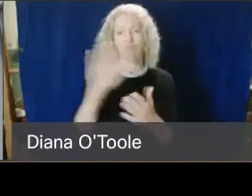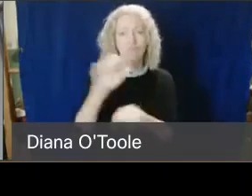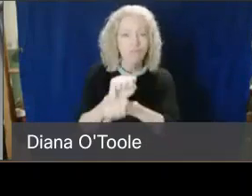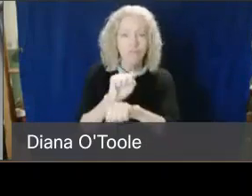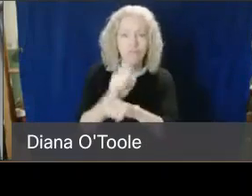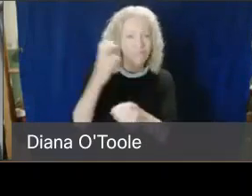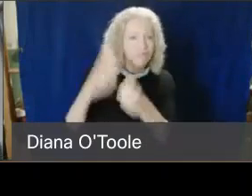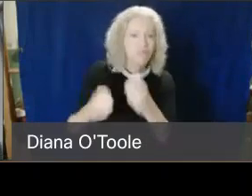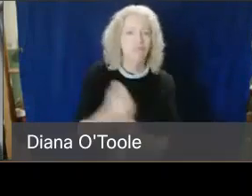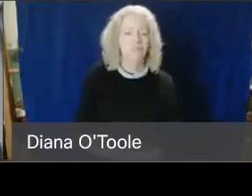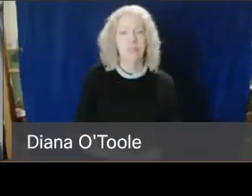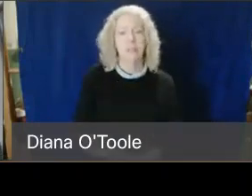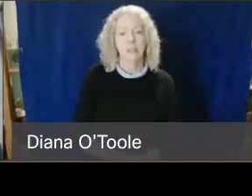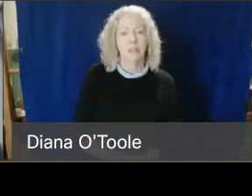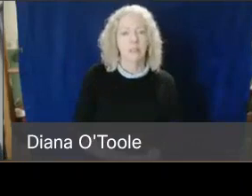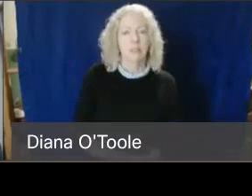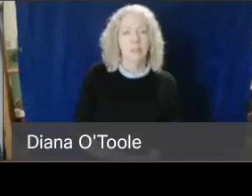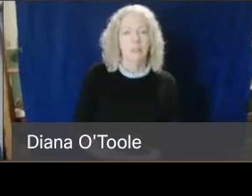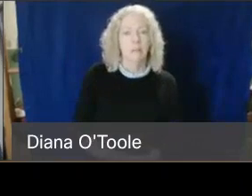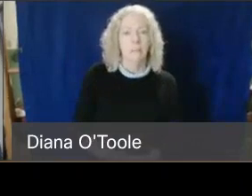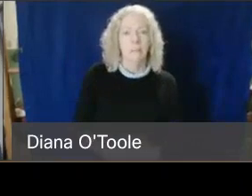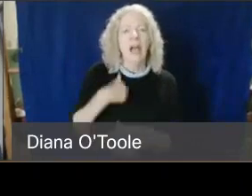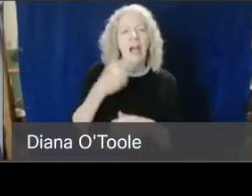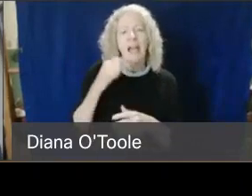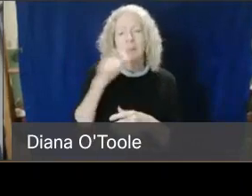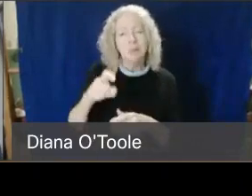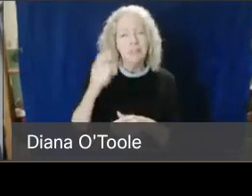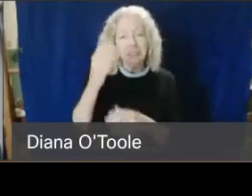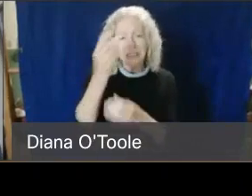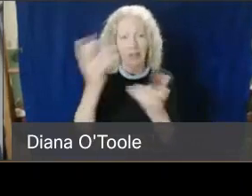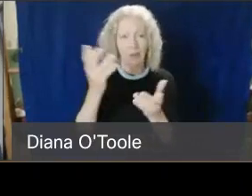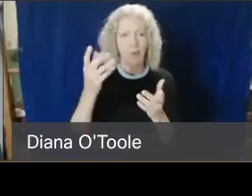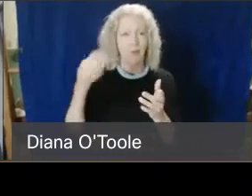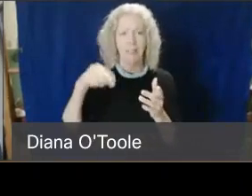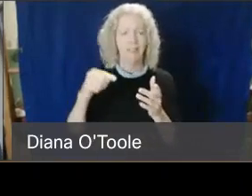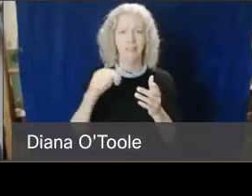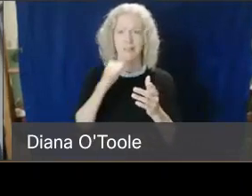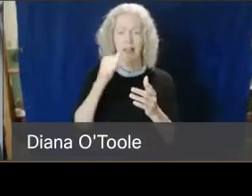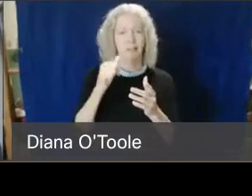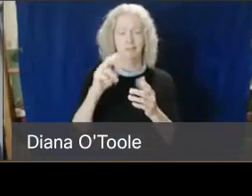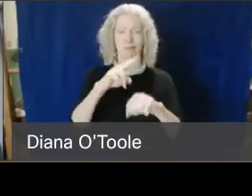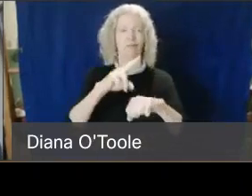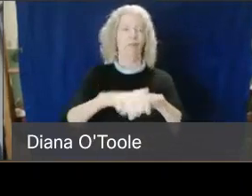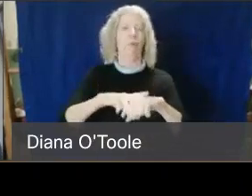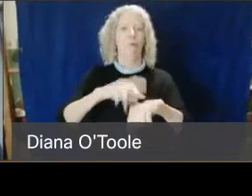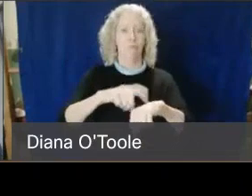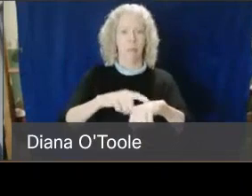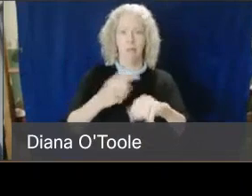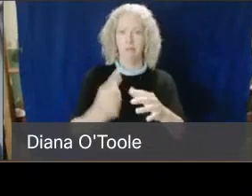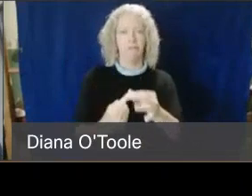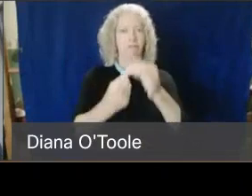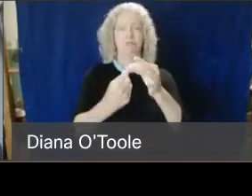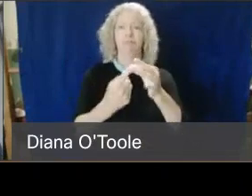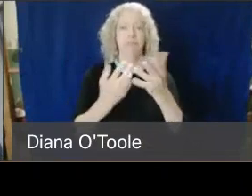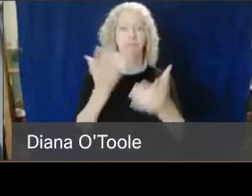I don't need to tell you all, you certainly know, we're living in extraordinary times, and I guess it will take historians to help us